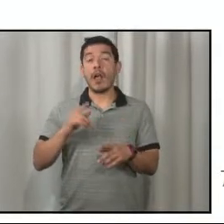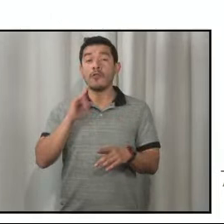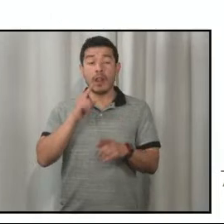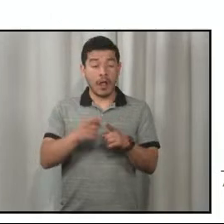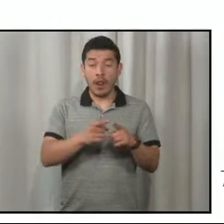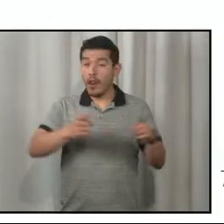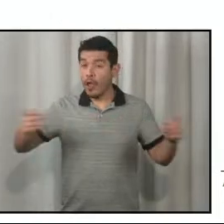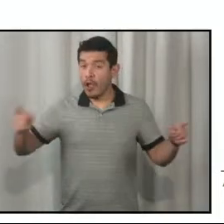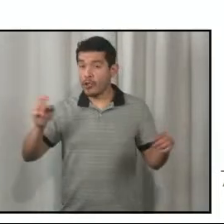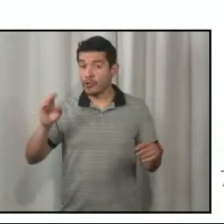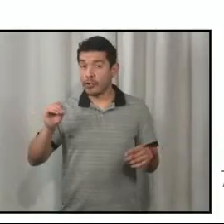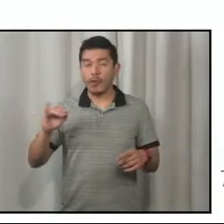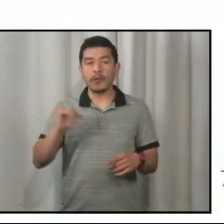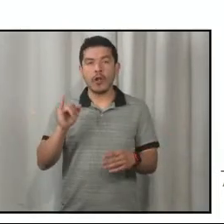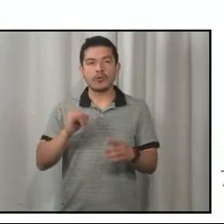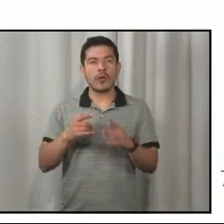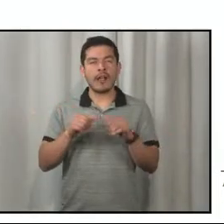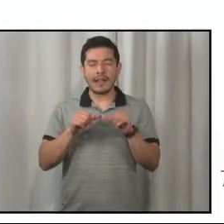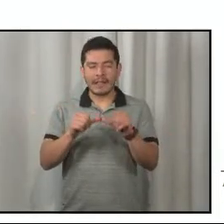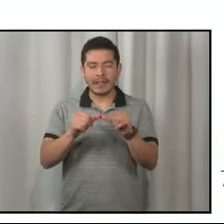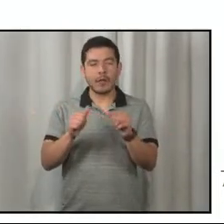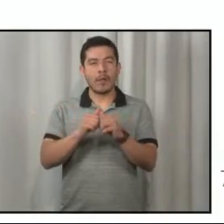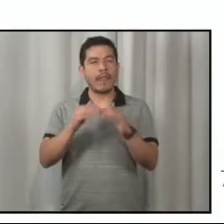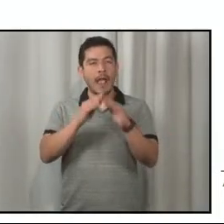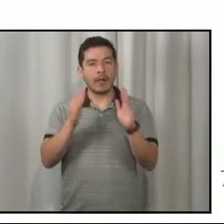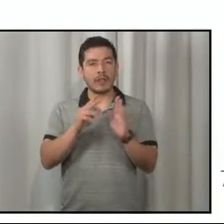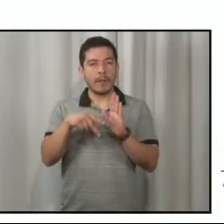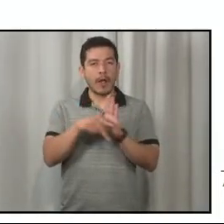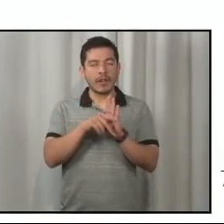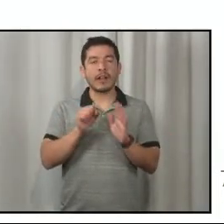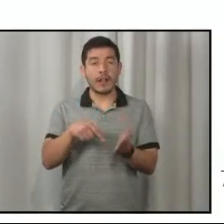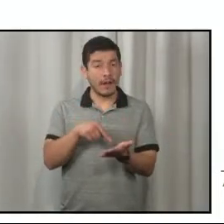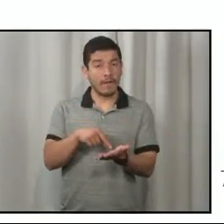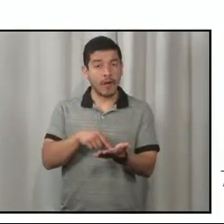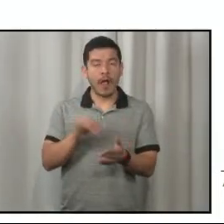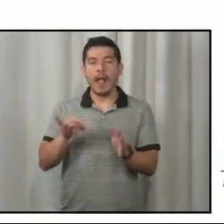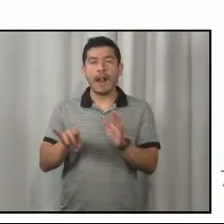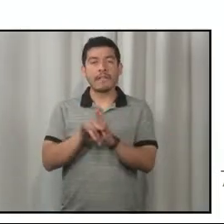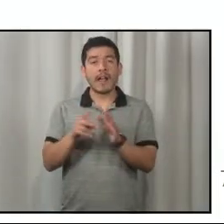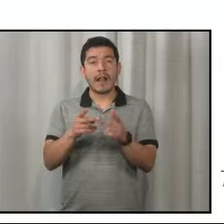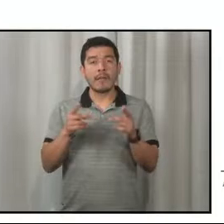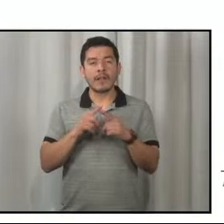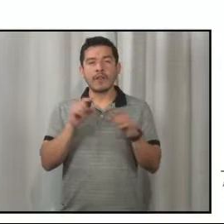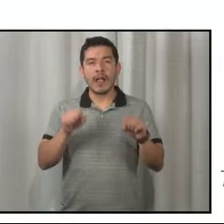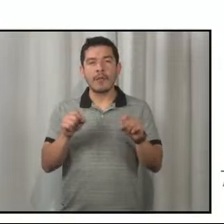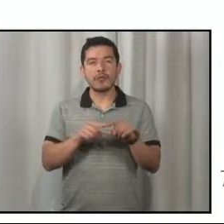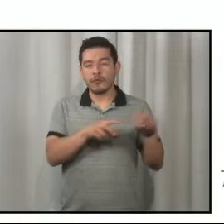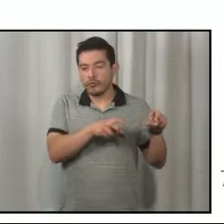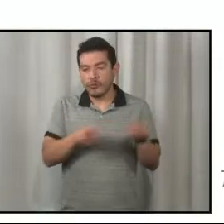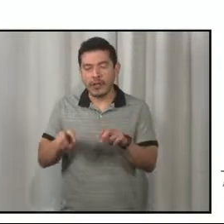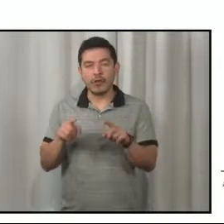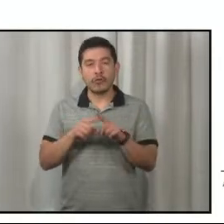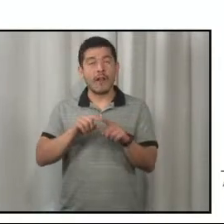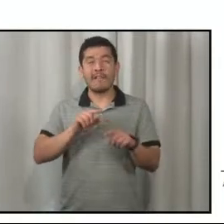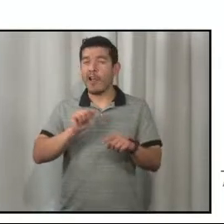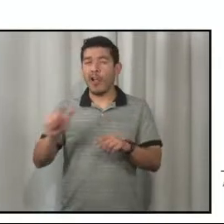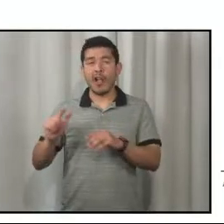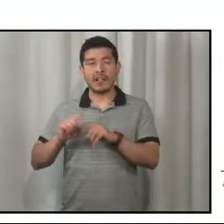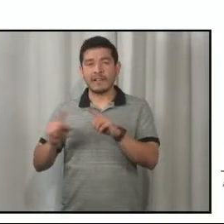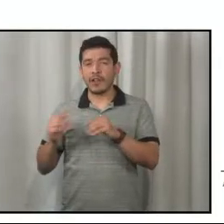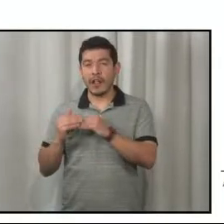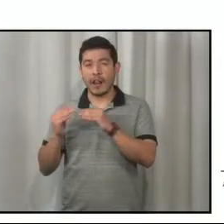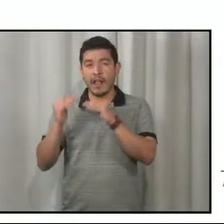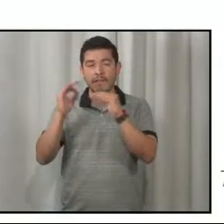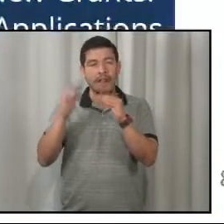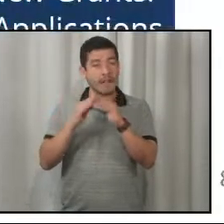additional affordable housing policy, additional units, and finding places for people to be able to transition to of all different levels of housing.